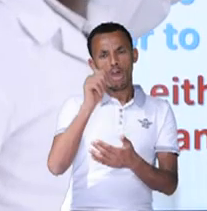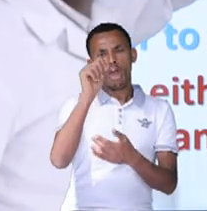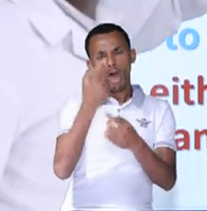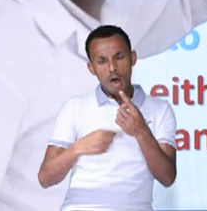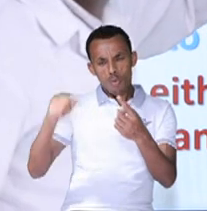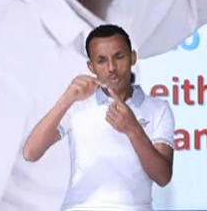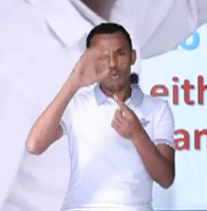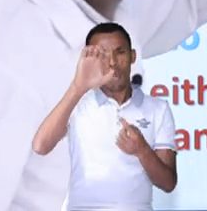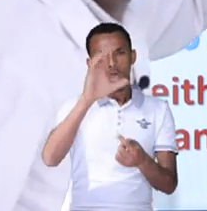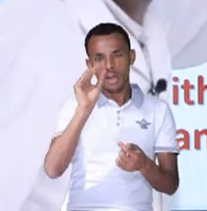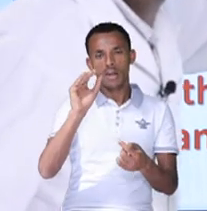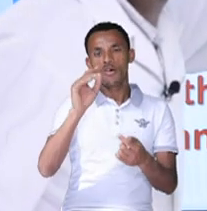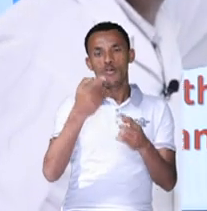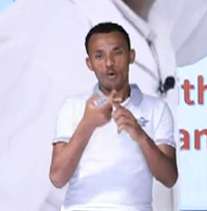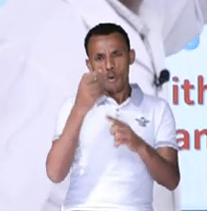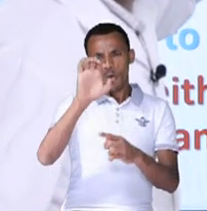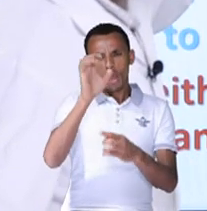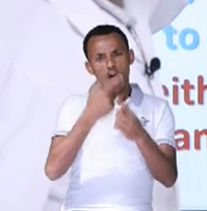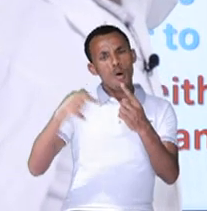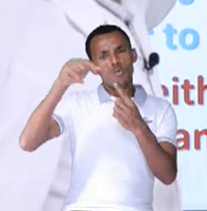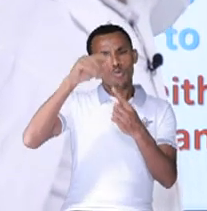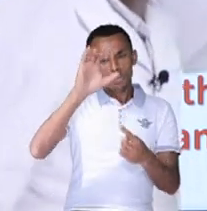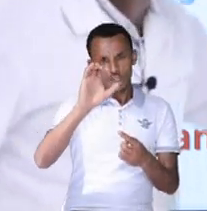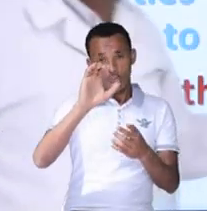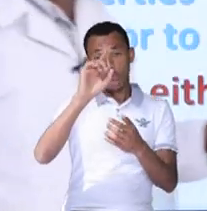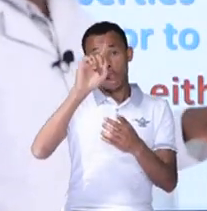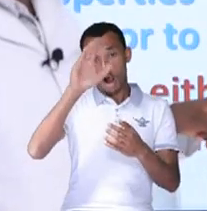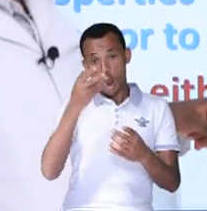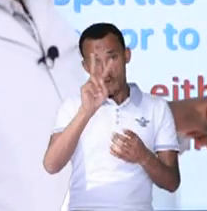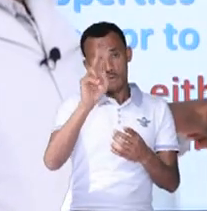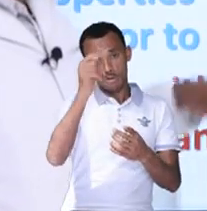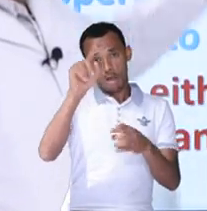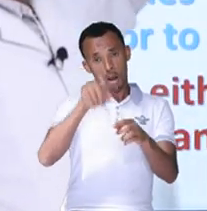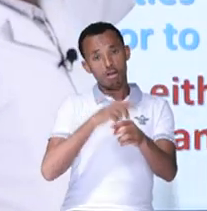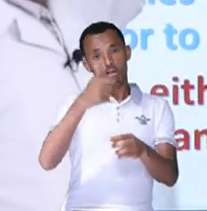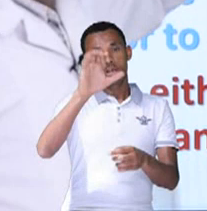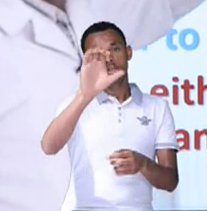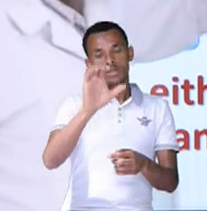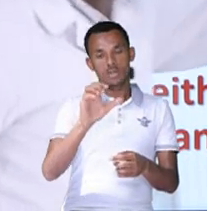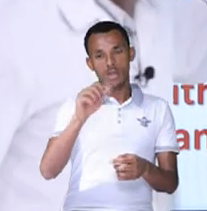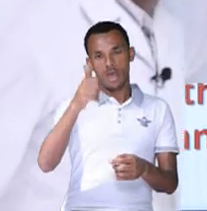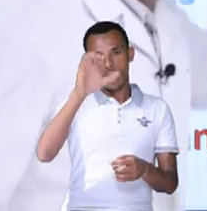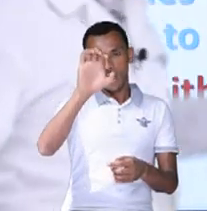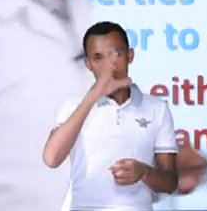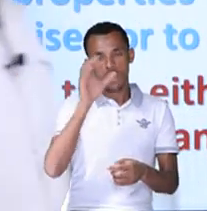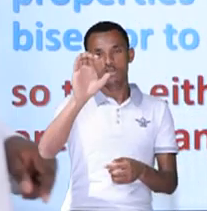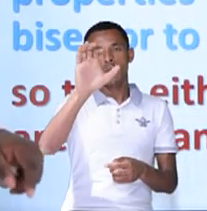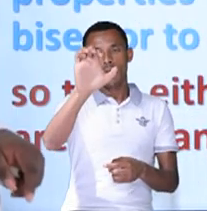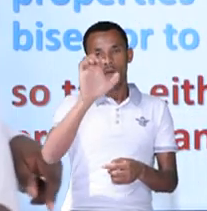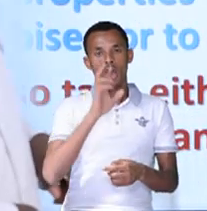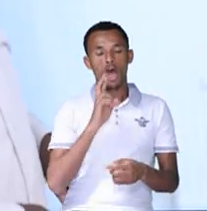to E and from E up to C is half of the length of AC. So AE and CE